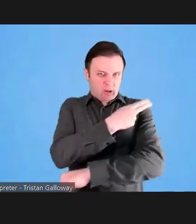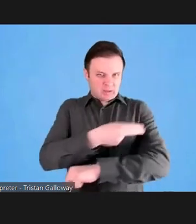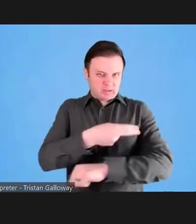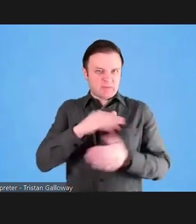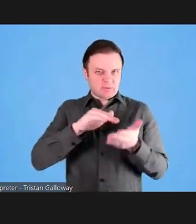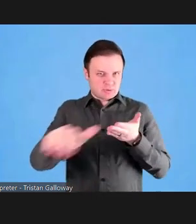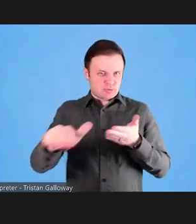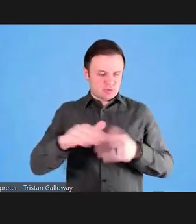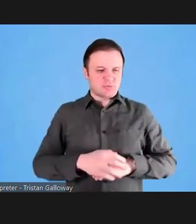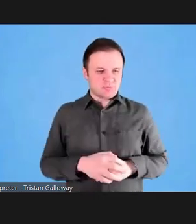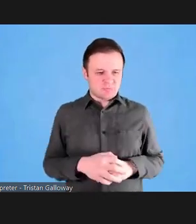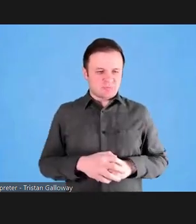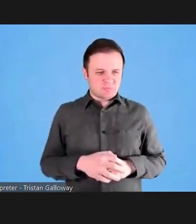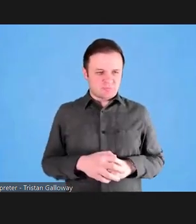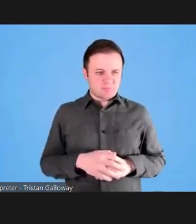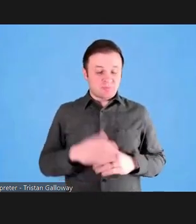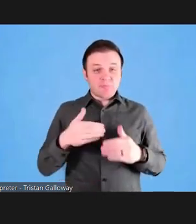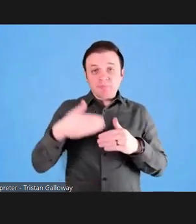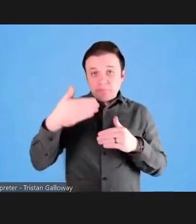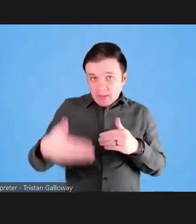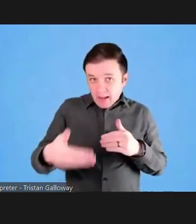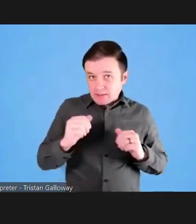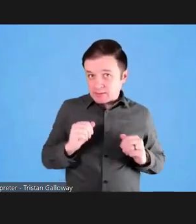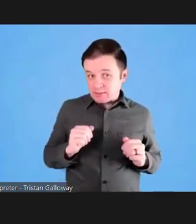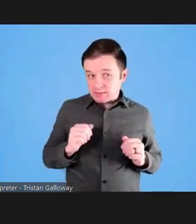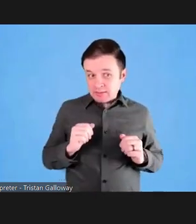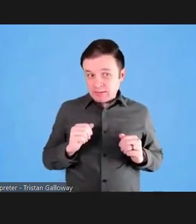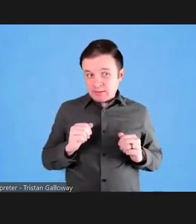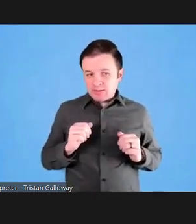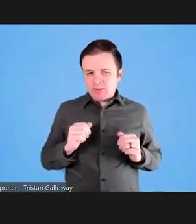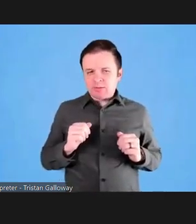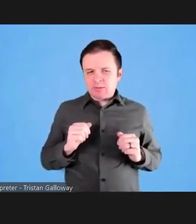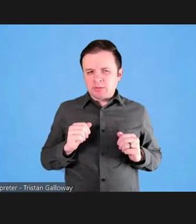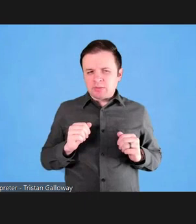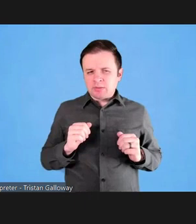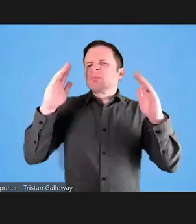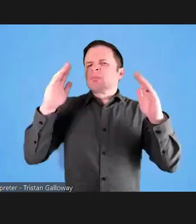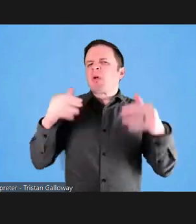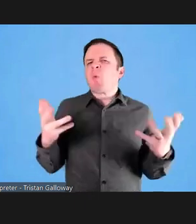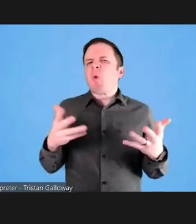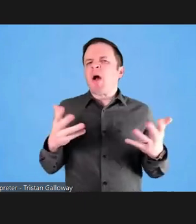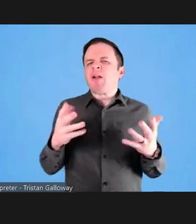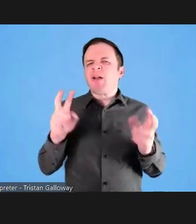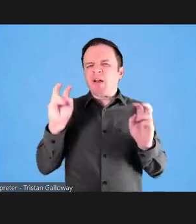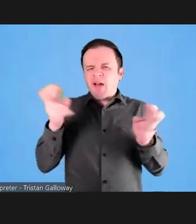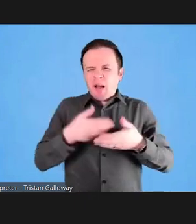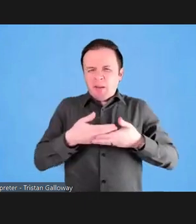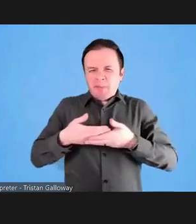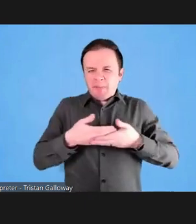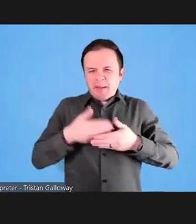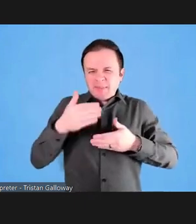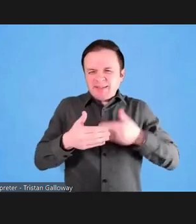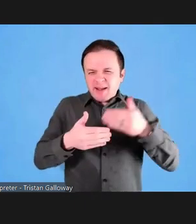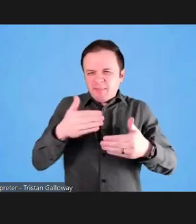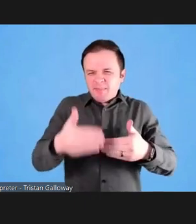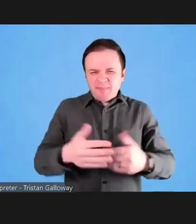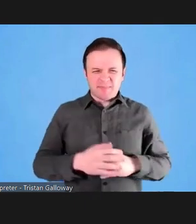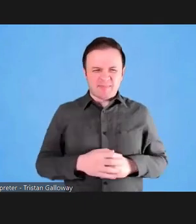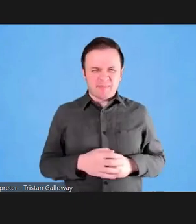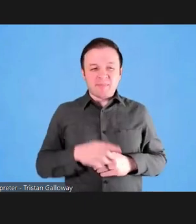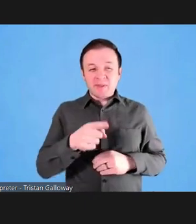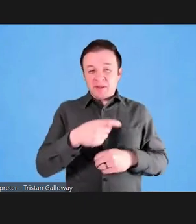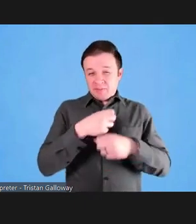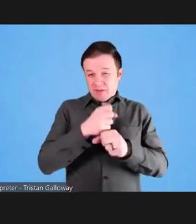discharge. Next is What to Expect, Baby Steps. This was developed